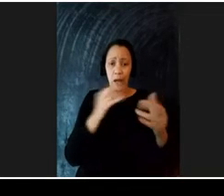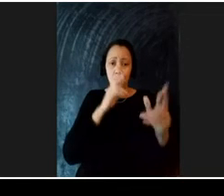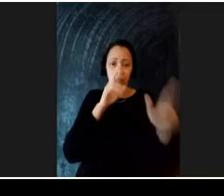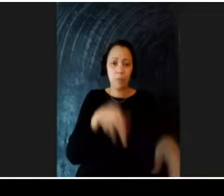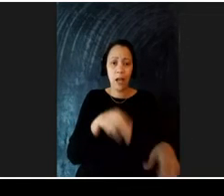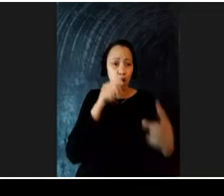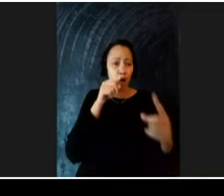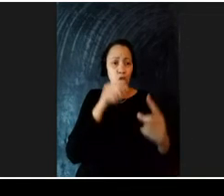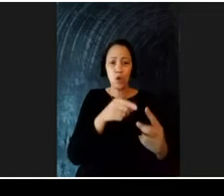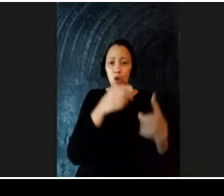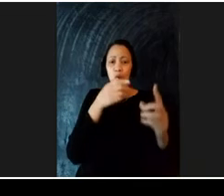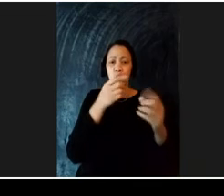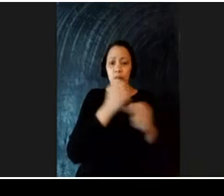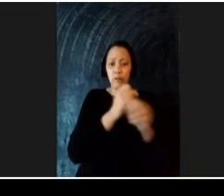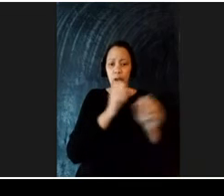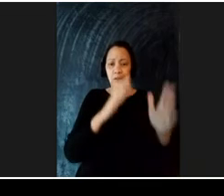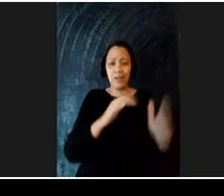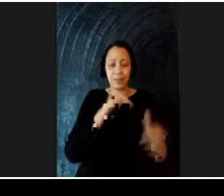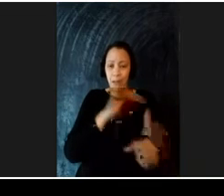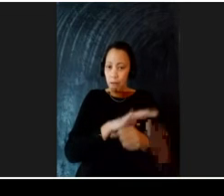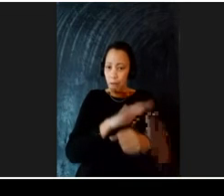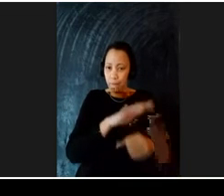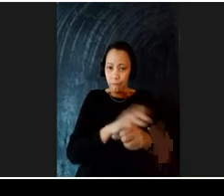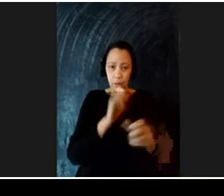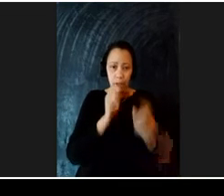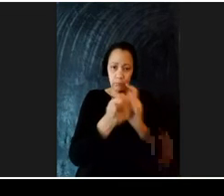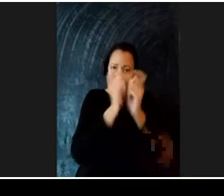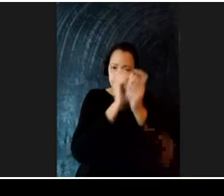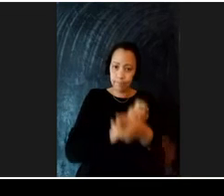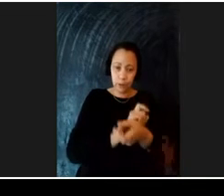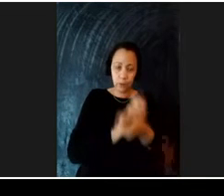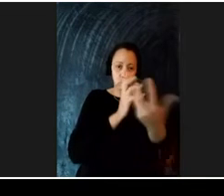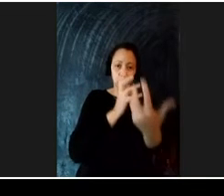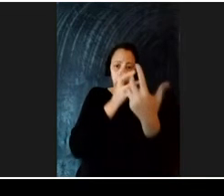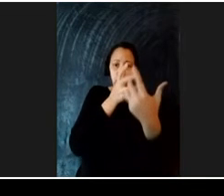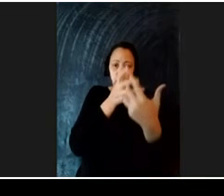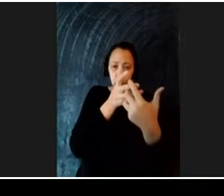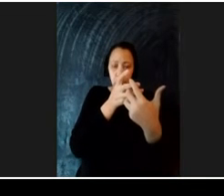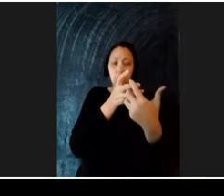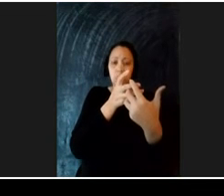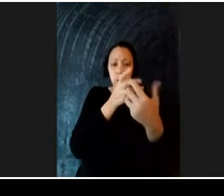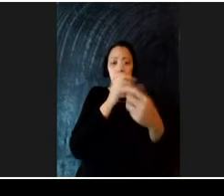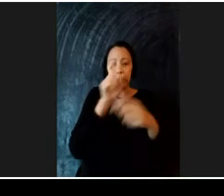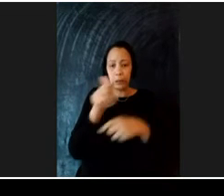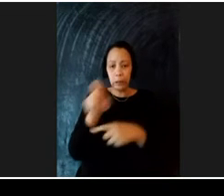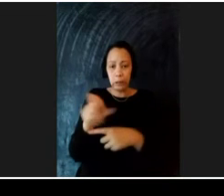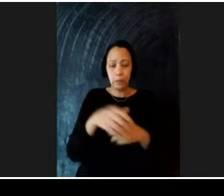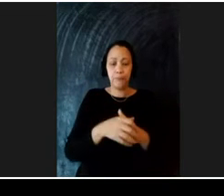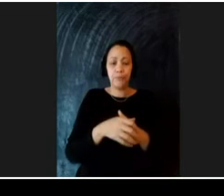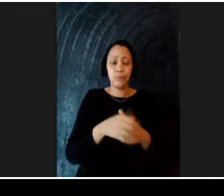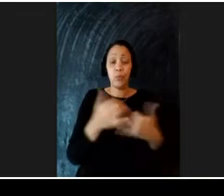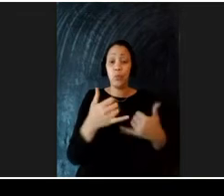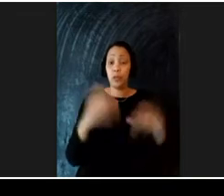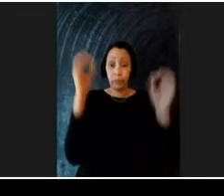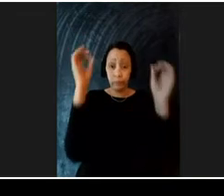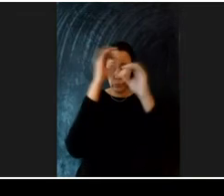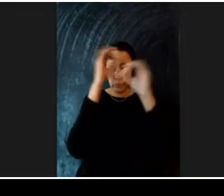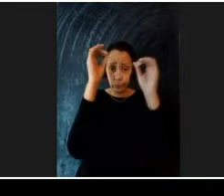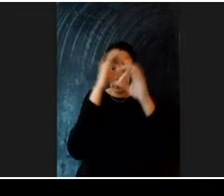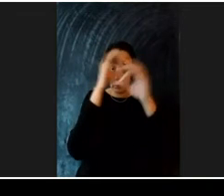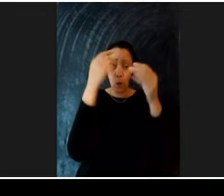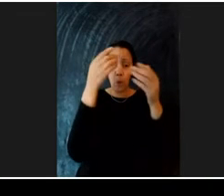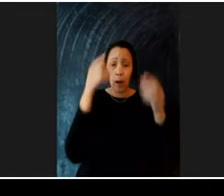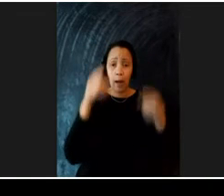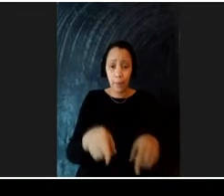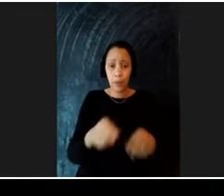work errands and general outside time as a refuge for their as a refuge from their abusers as you know social